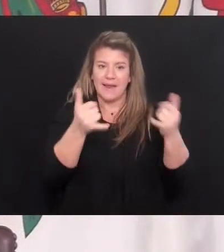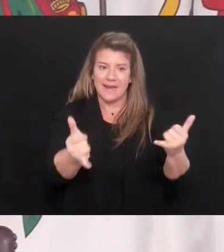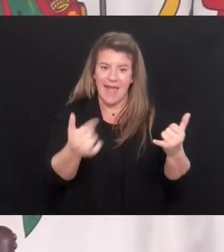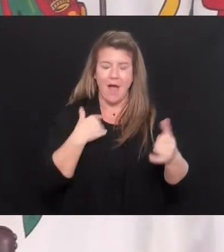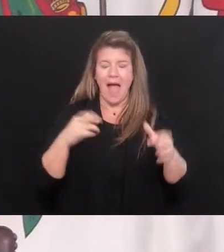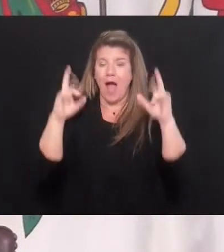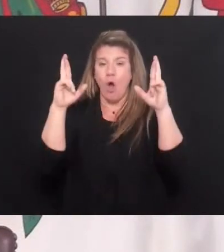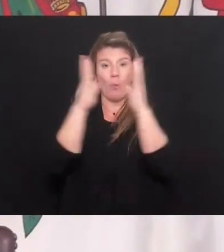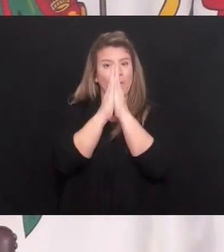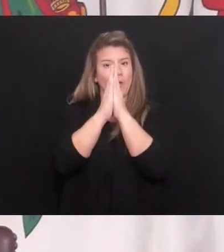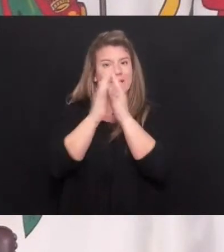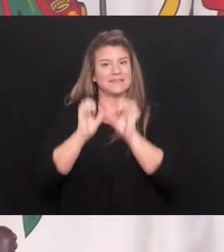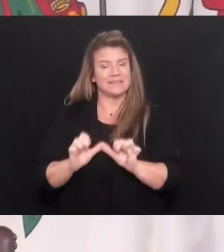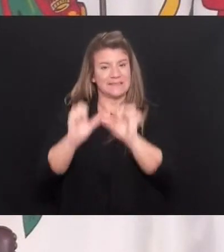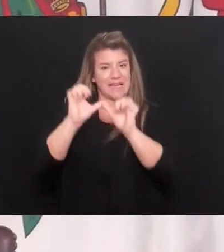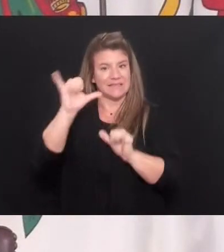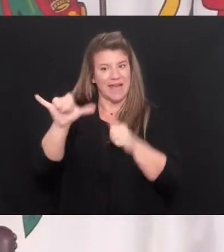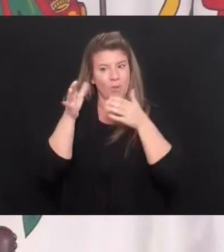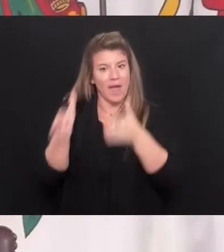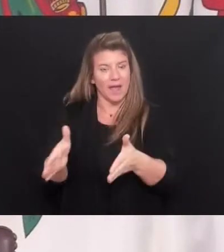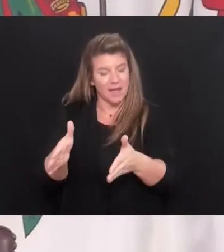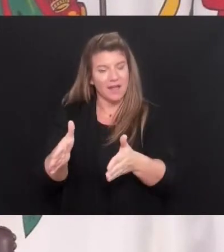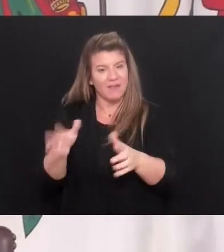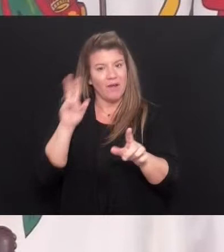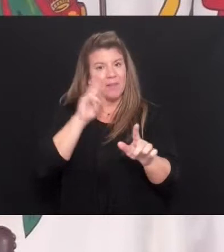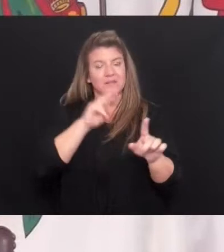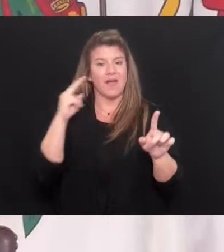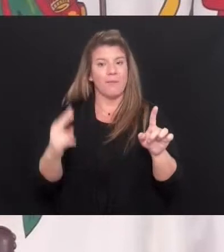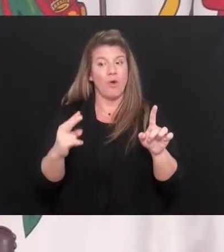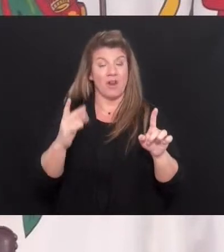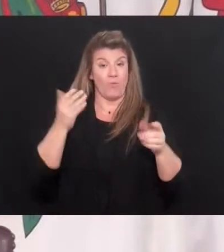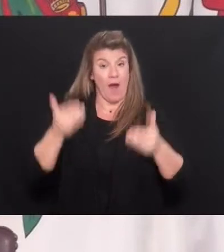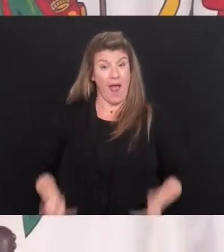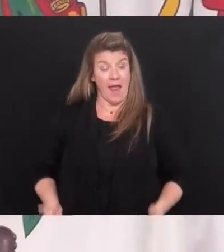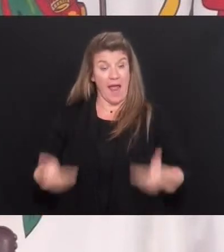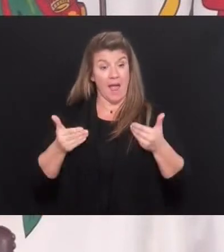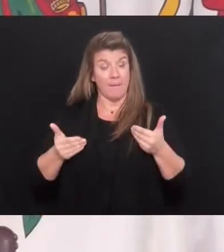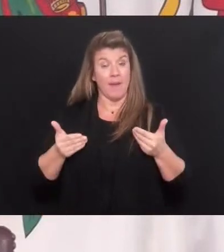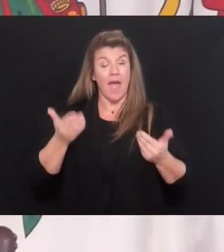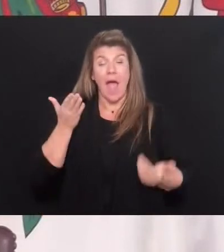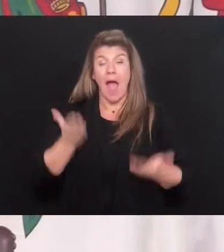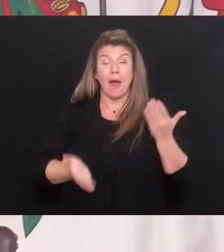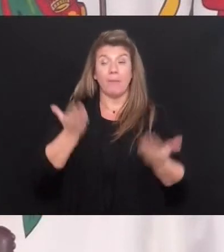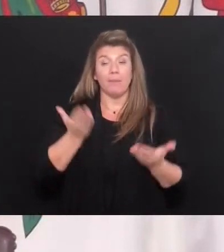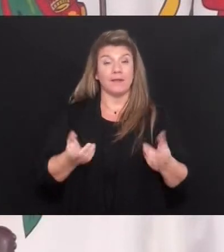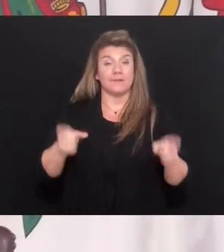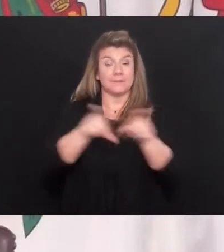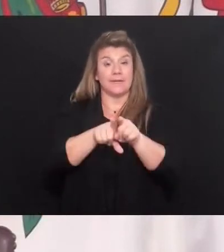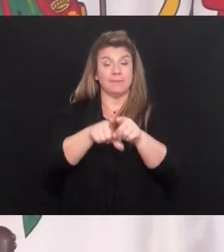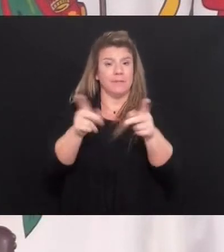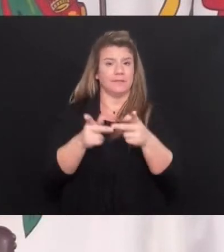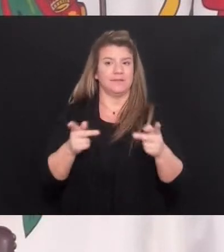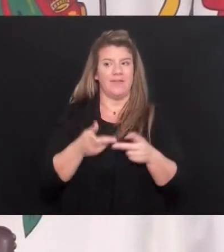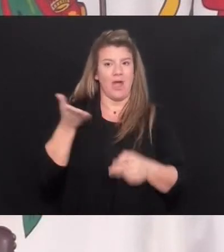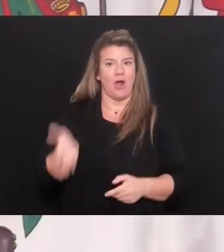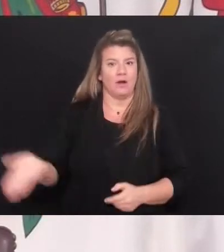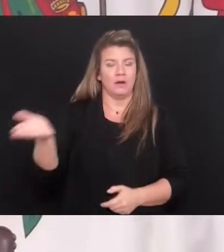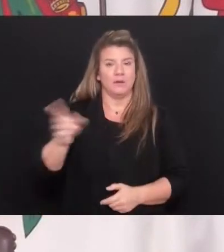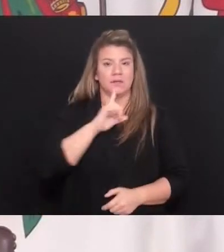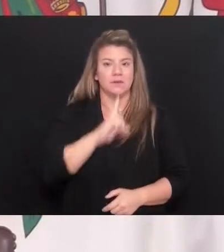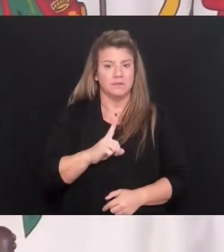that way. And from the standpoint of where I am, I'm probably right in the same boat as where they are.